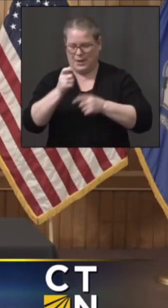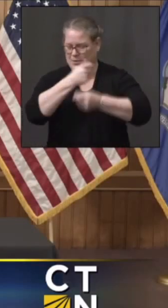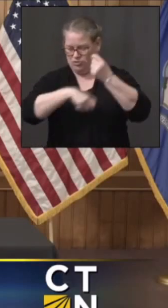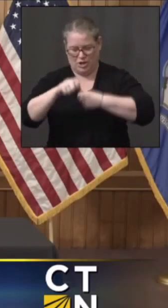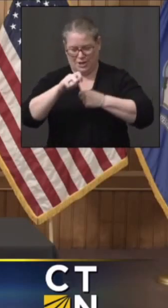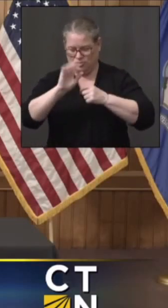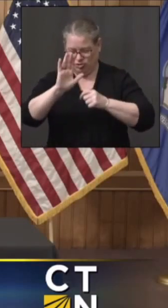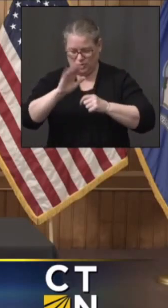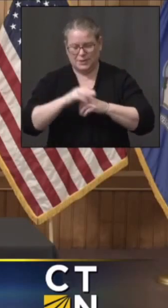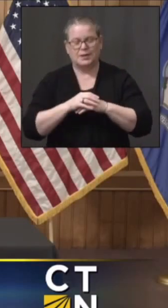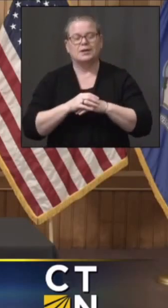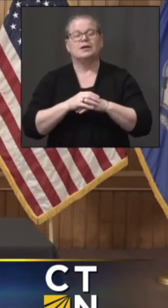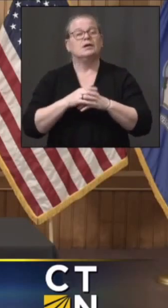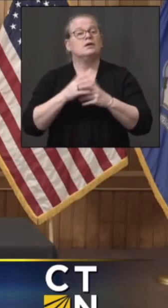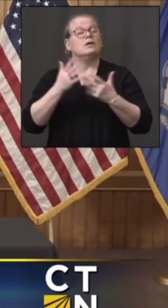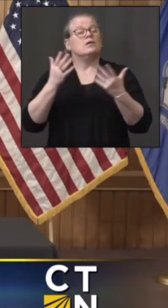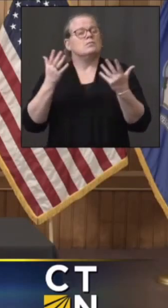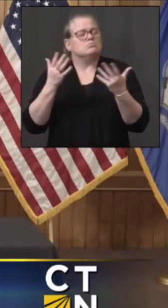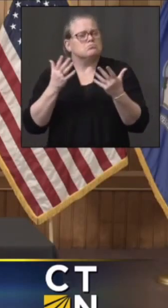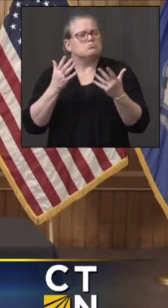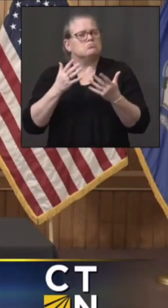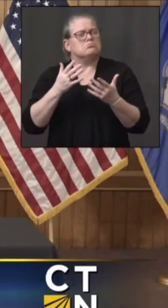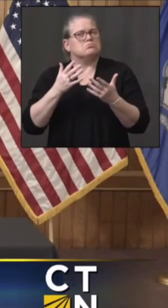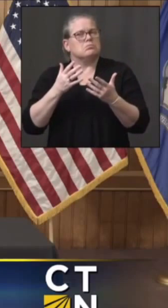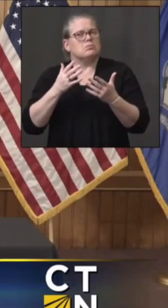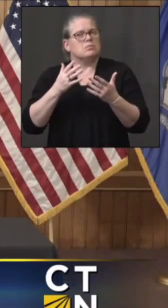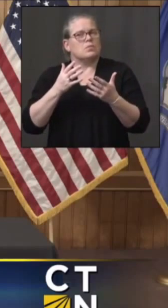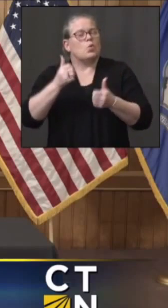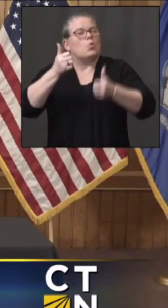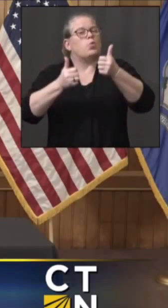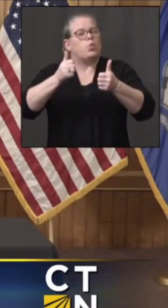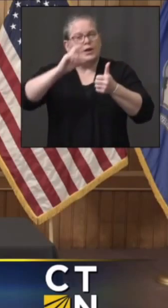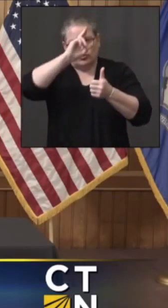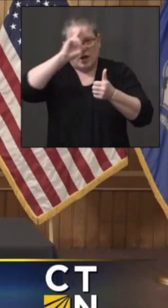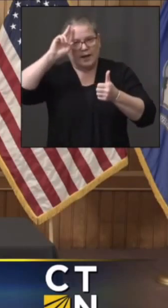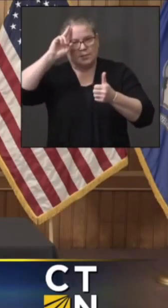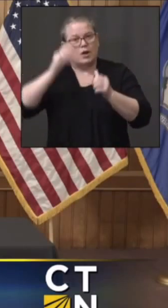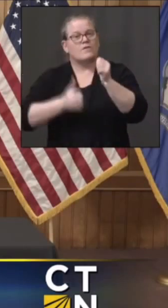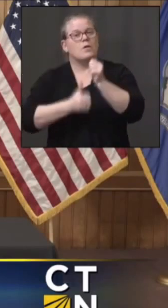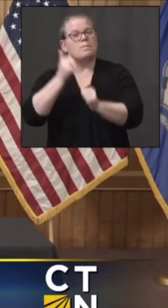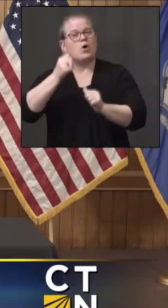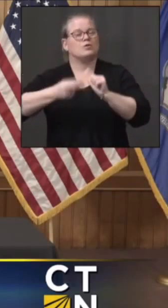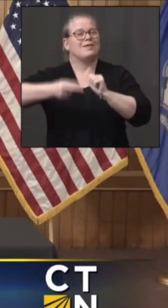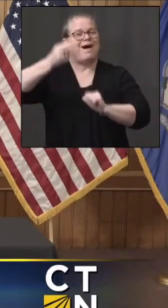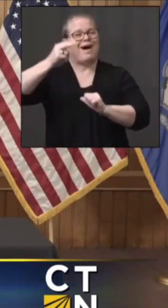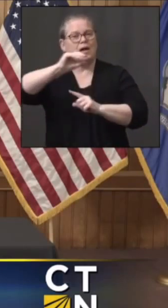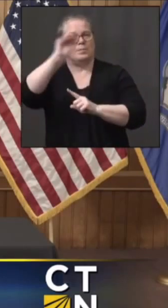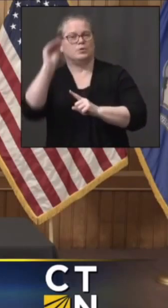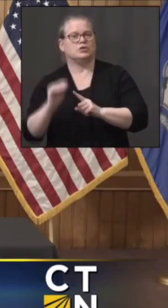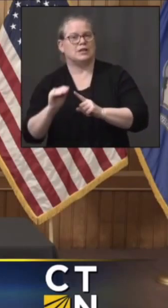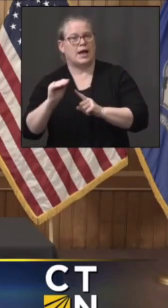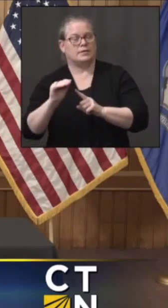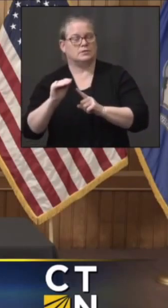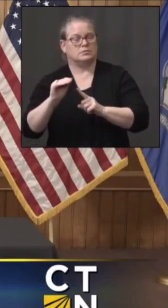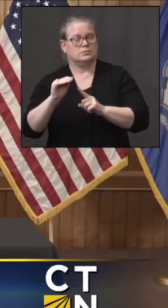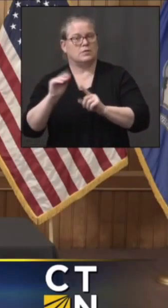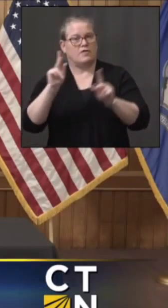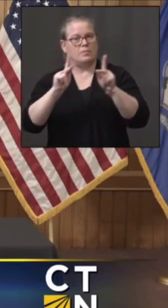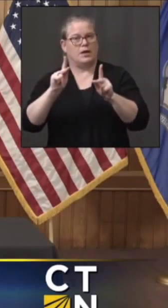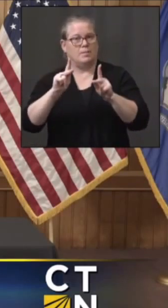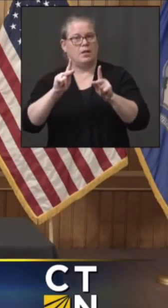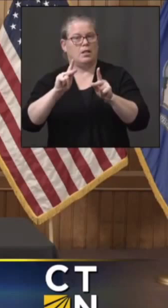you identify the hospitals that have the highest occupancy rates for total beds and